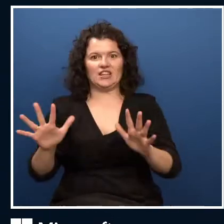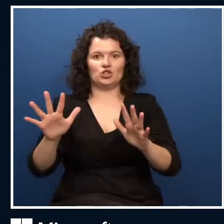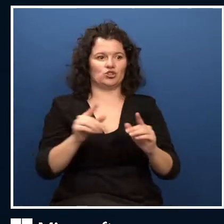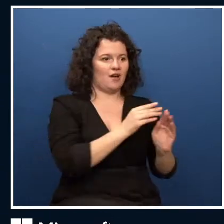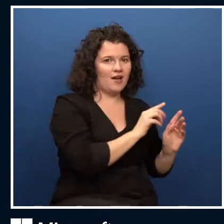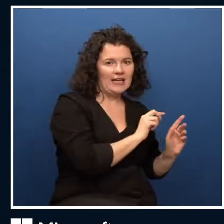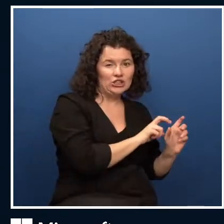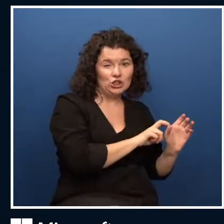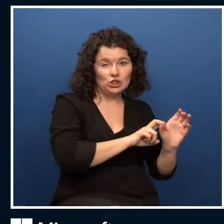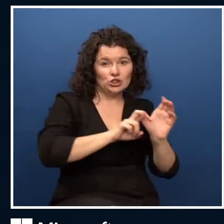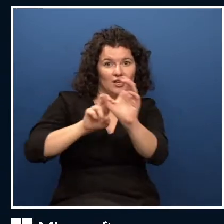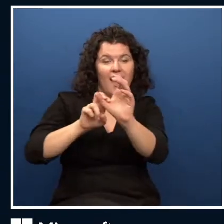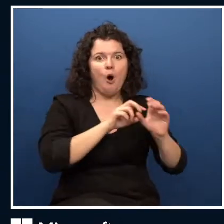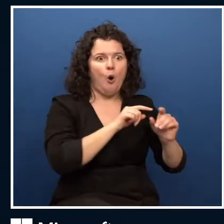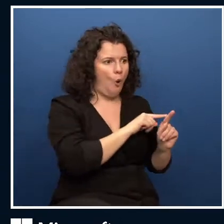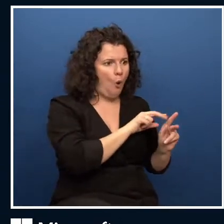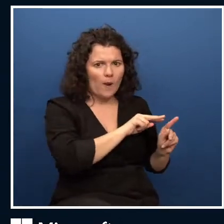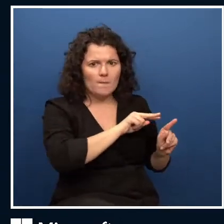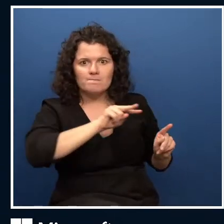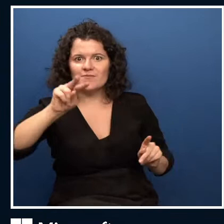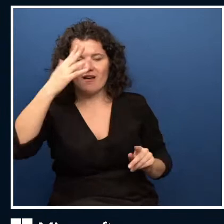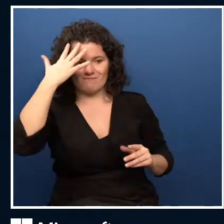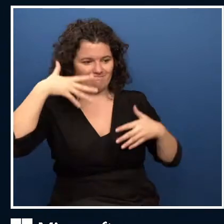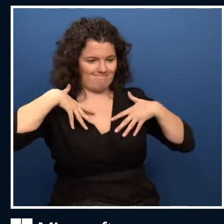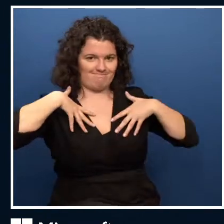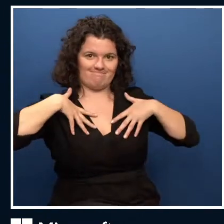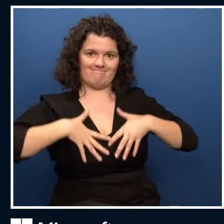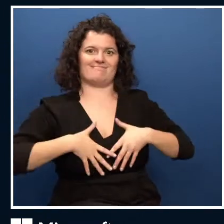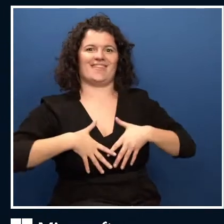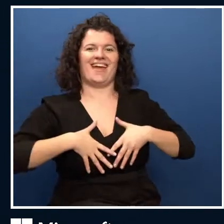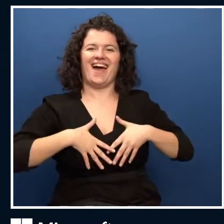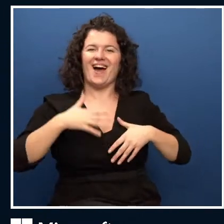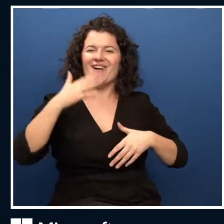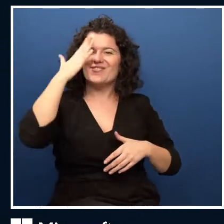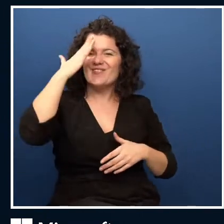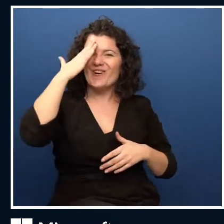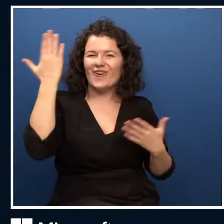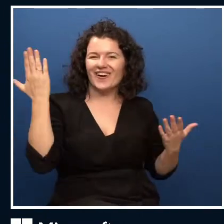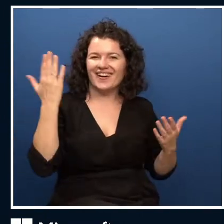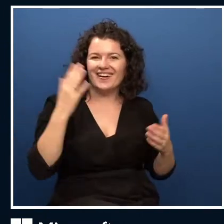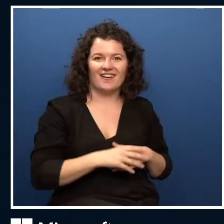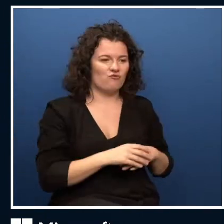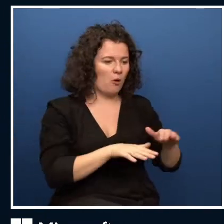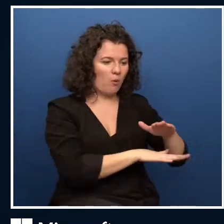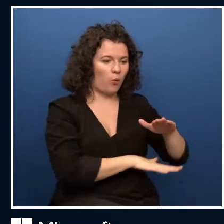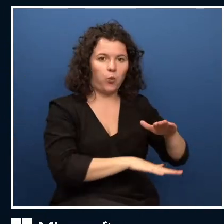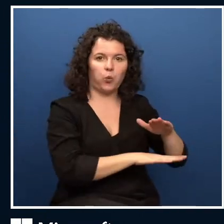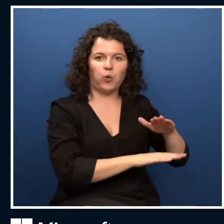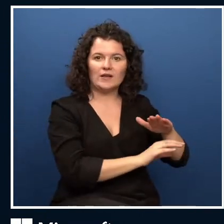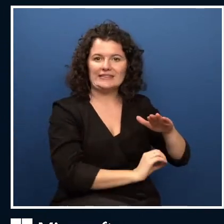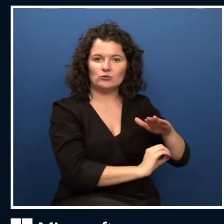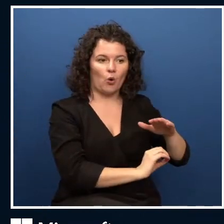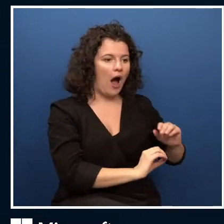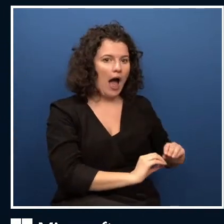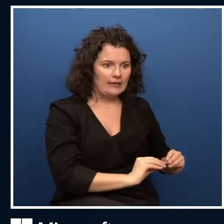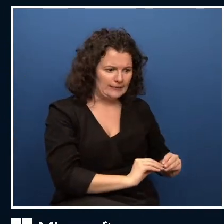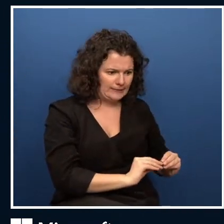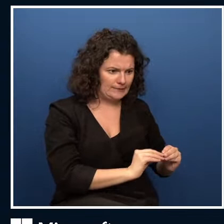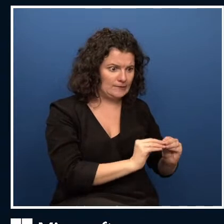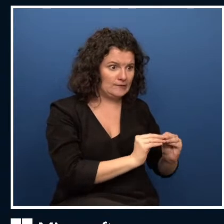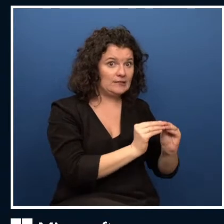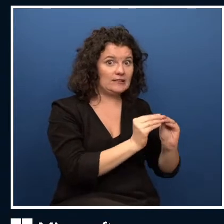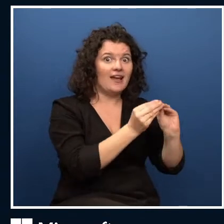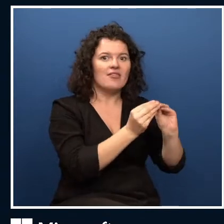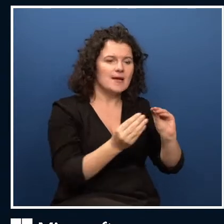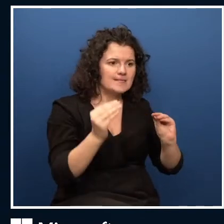startups, maybe like there is certain a building block or a foundation already there, and you sit on top of that and innovate on top of that.